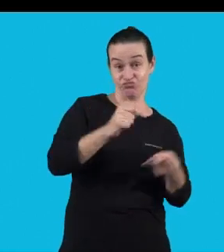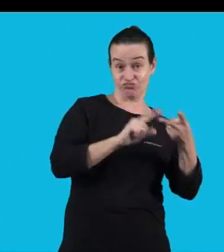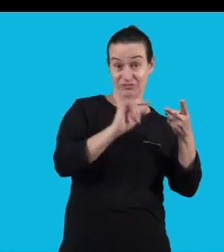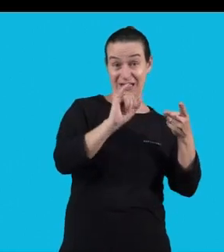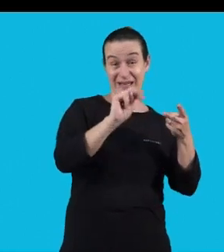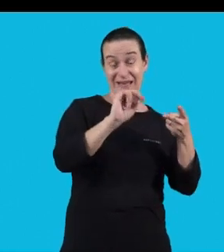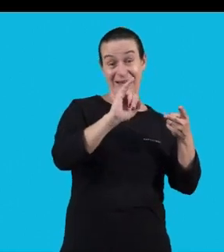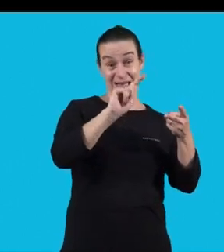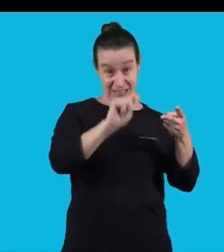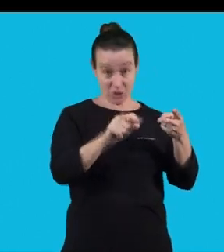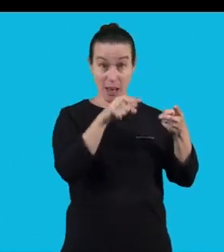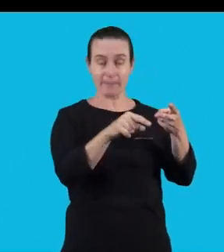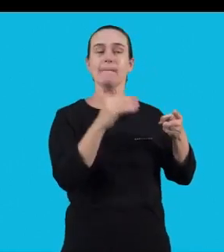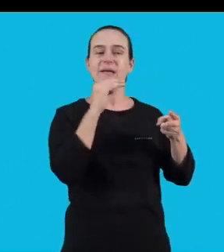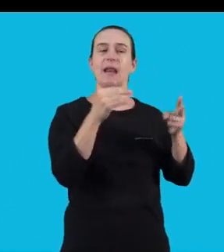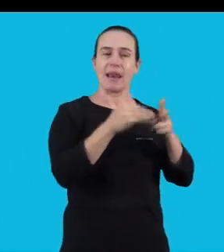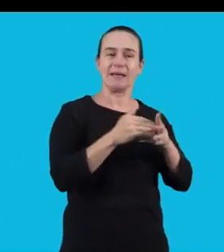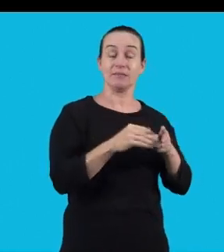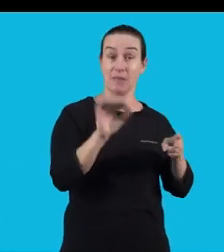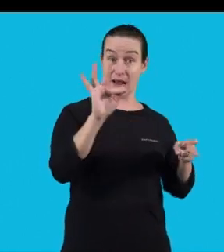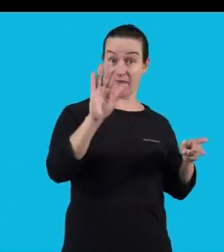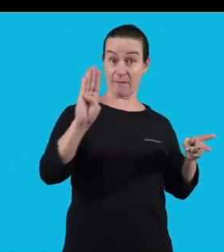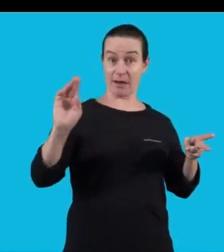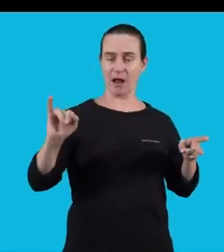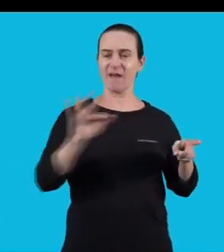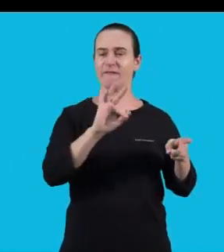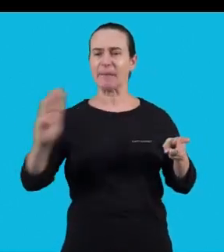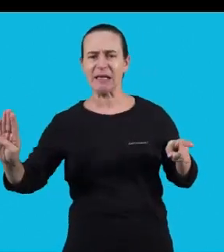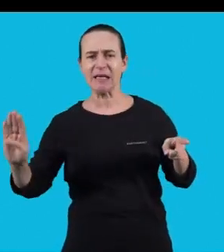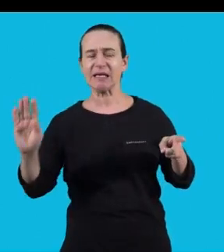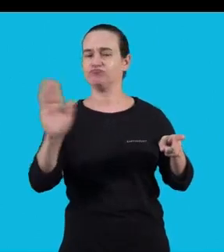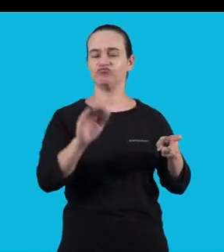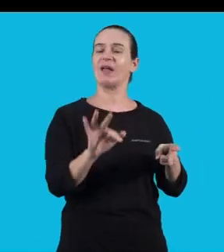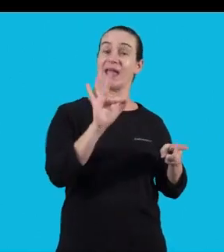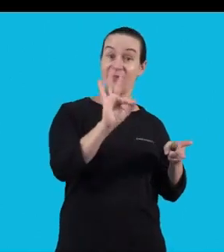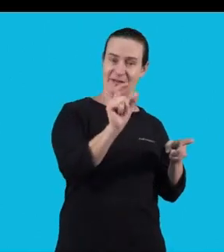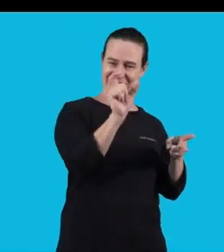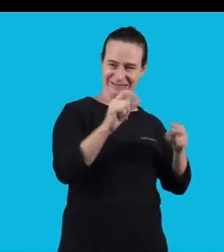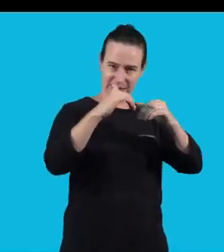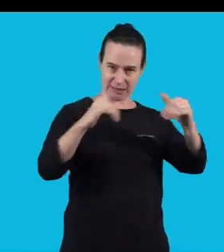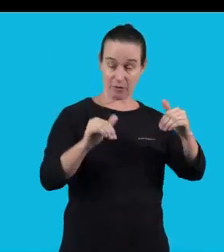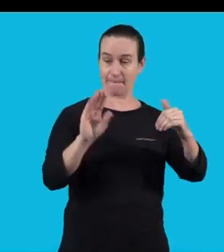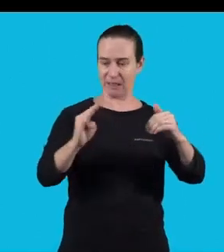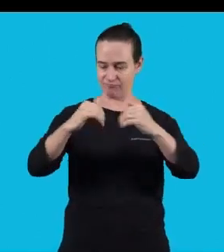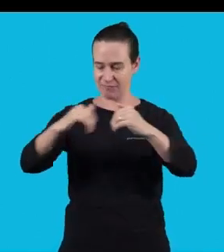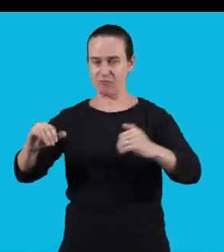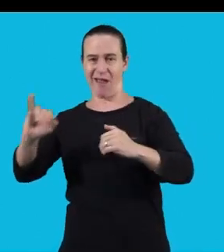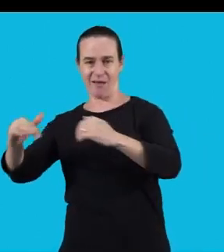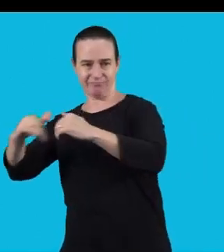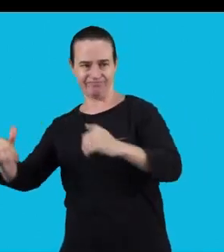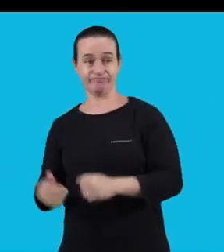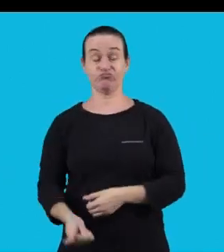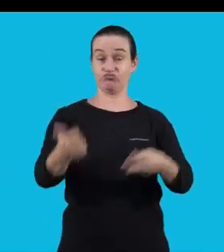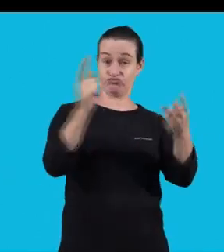letter by letter. Here we say FBI, not FB. And then, of course, abbreviations